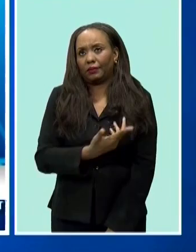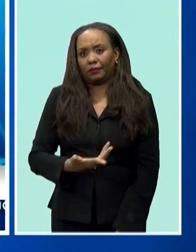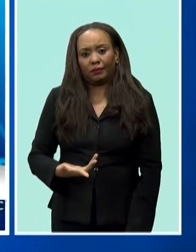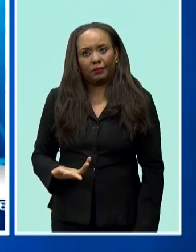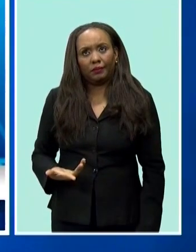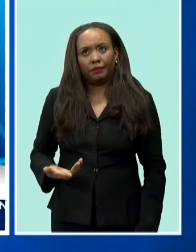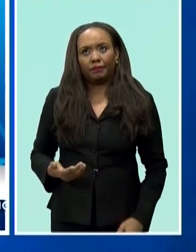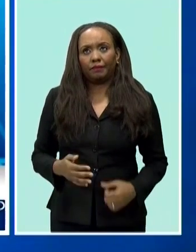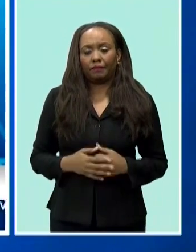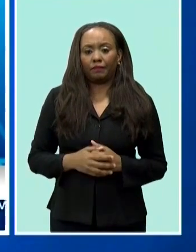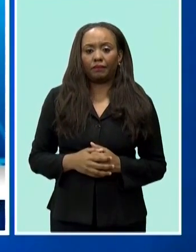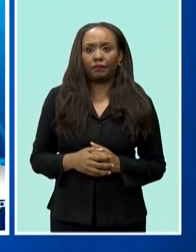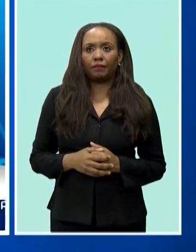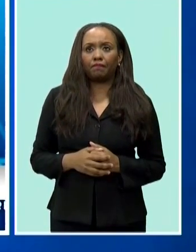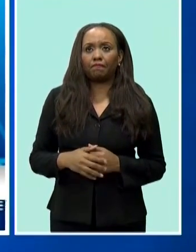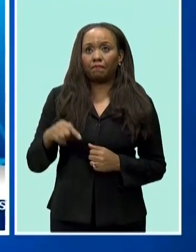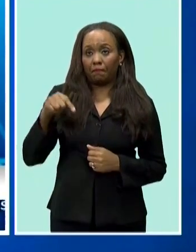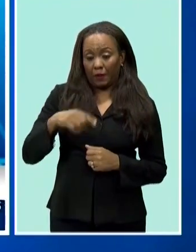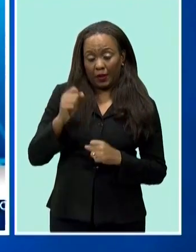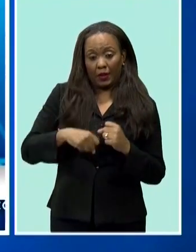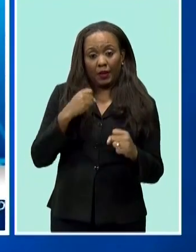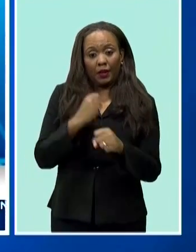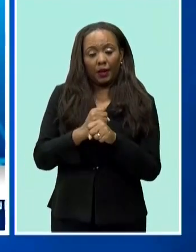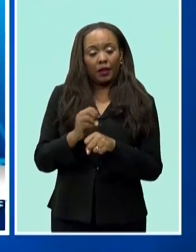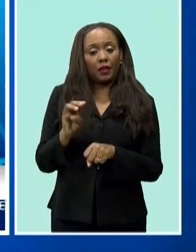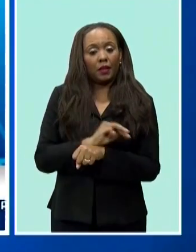this year, the Ministry of Health